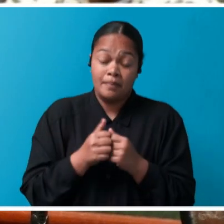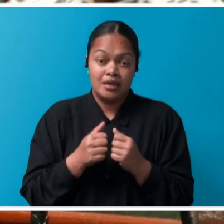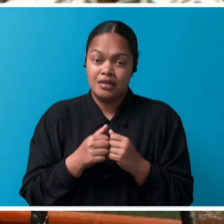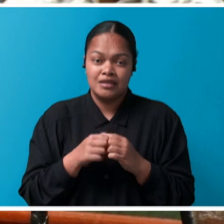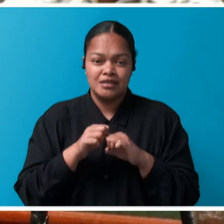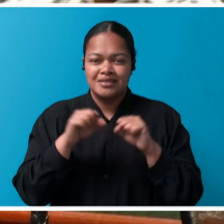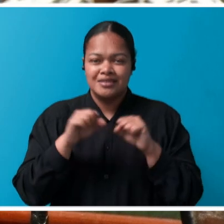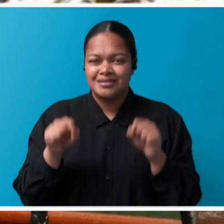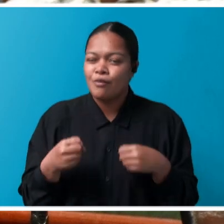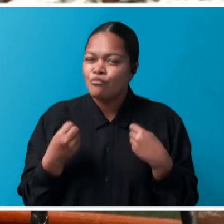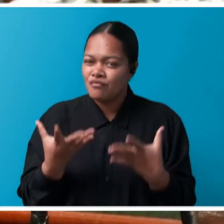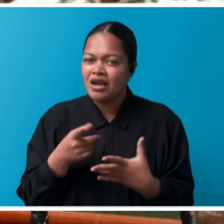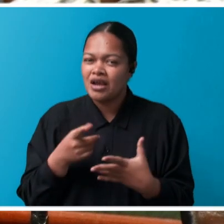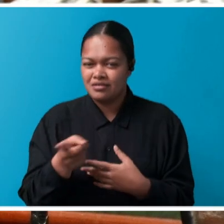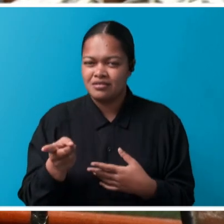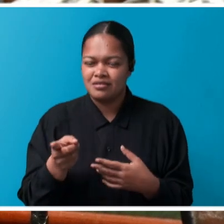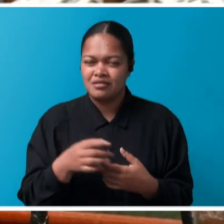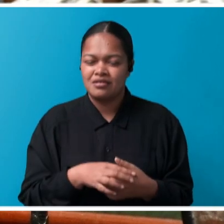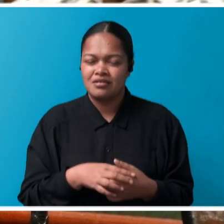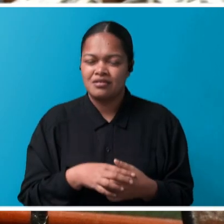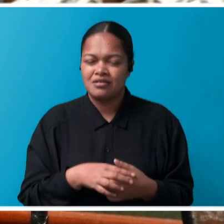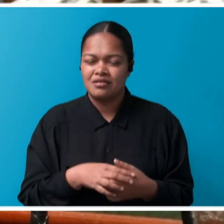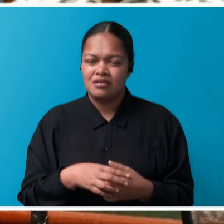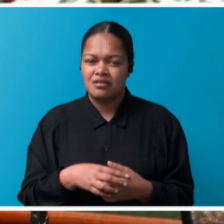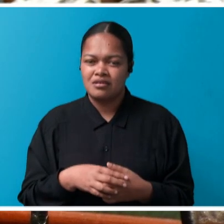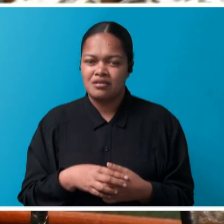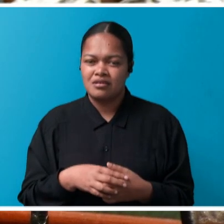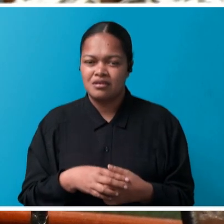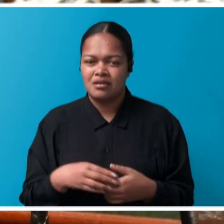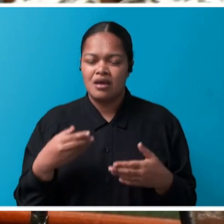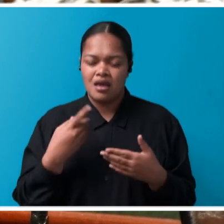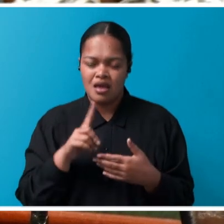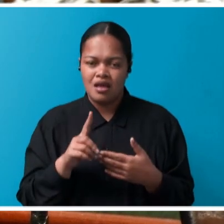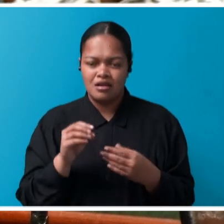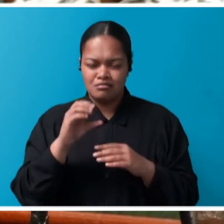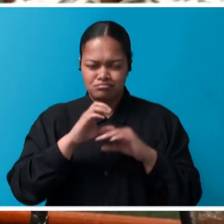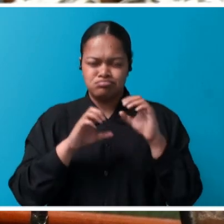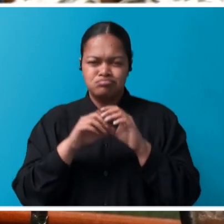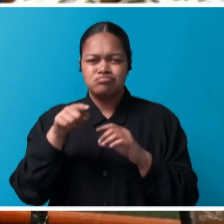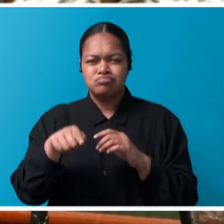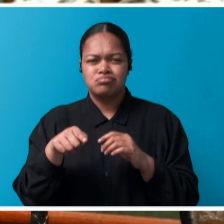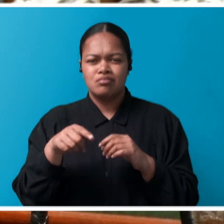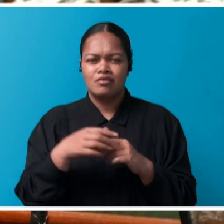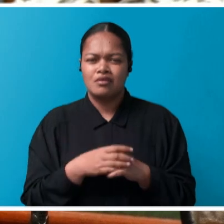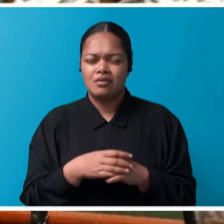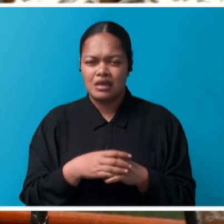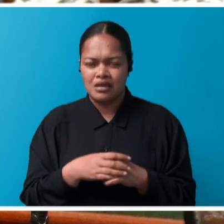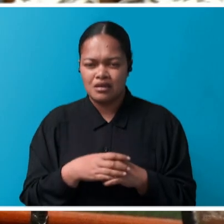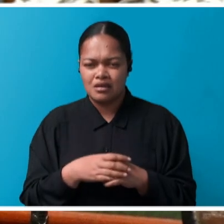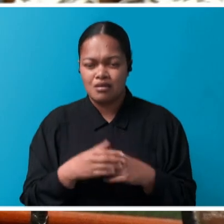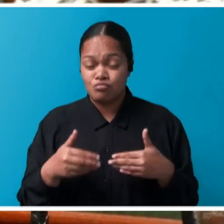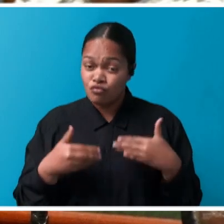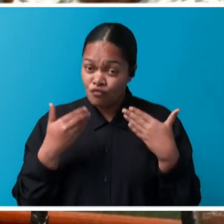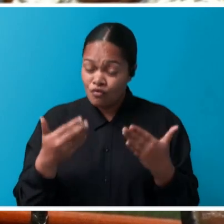to outdated norms. Instead of capitalizing on this creativity, moving forward, Mr. Speaker, sir, we